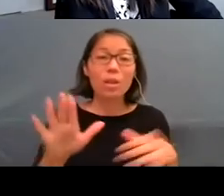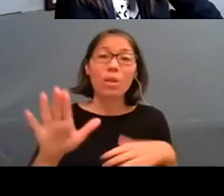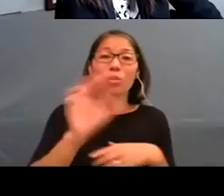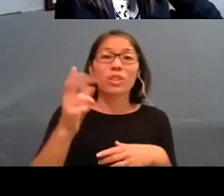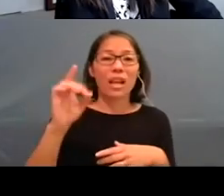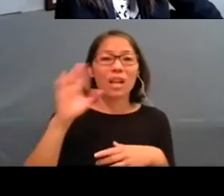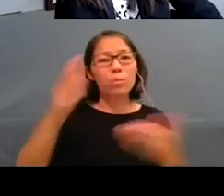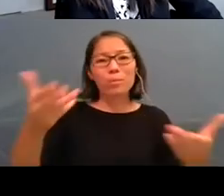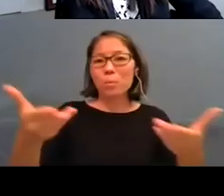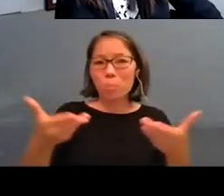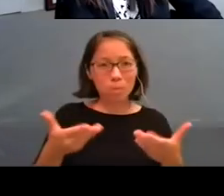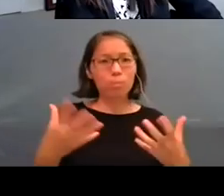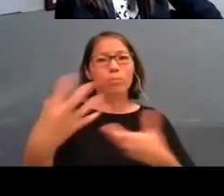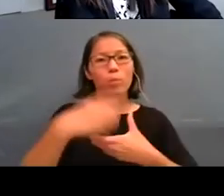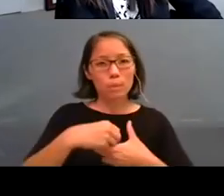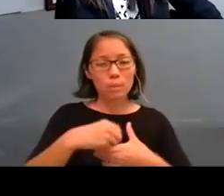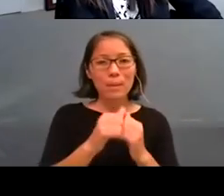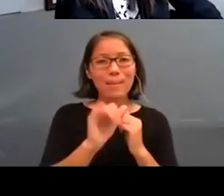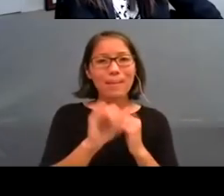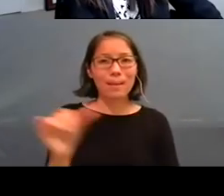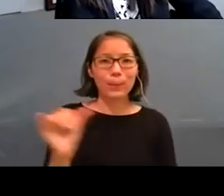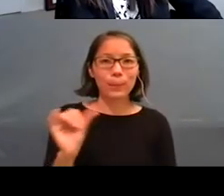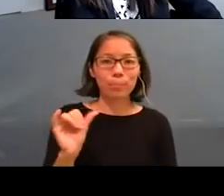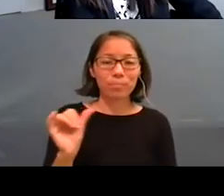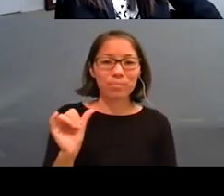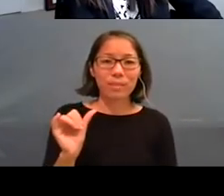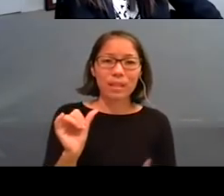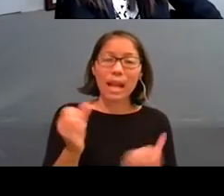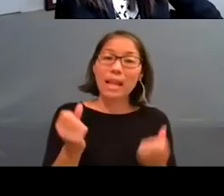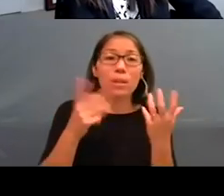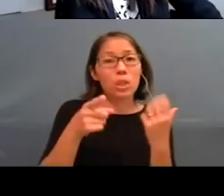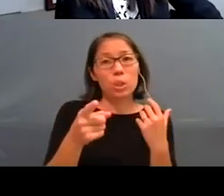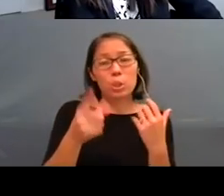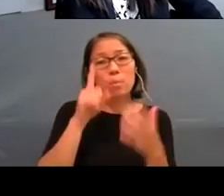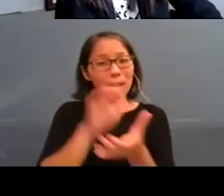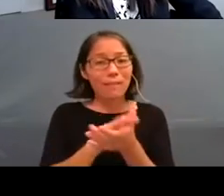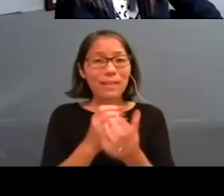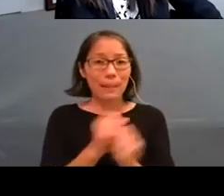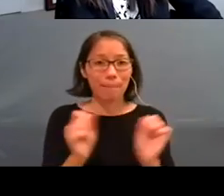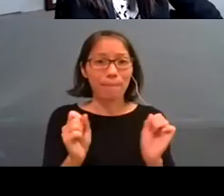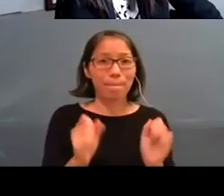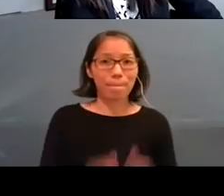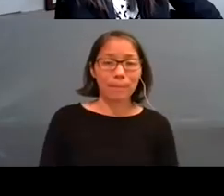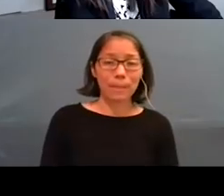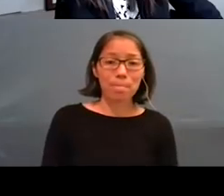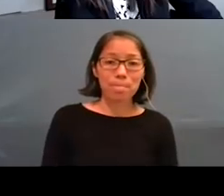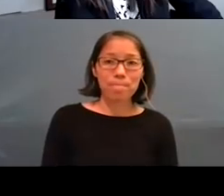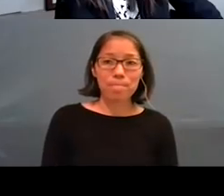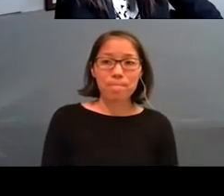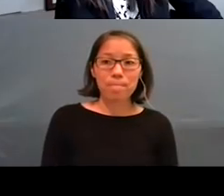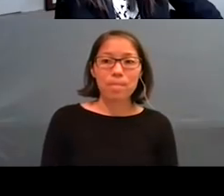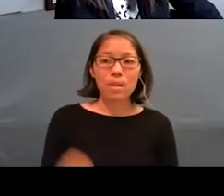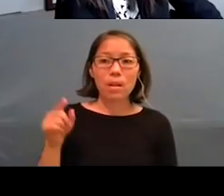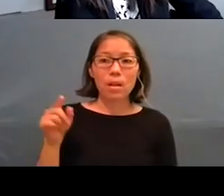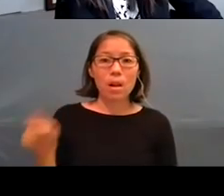completely welcome to participate in those as well, to the degree that you believe it is safe for your child to do so. Let me interject as well,